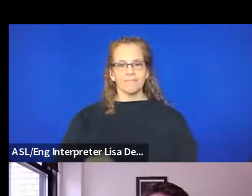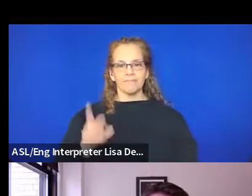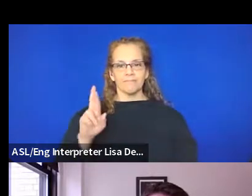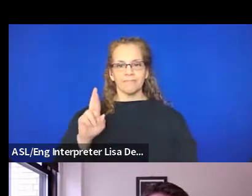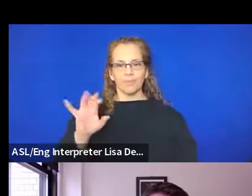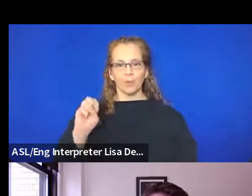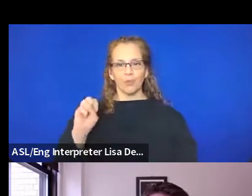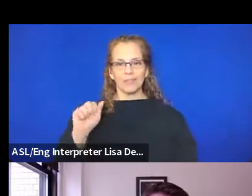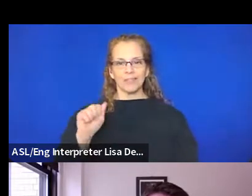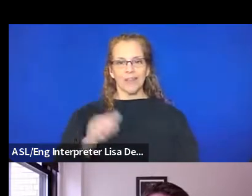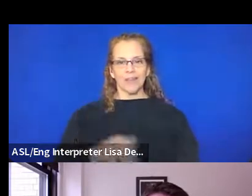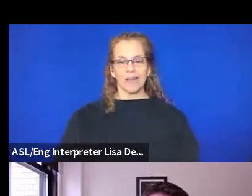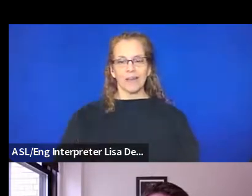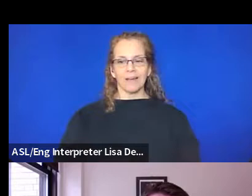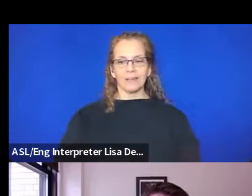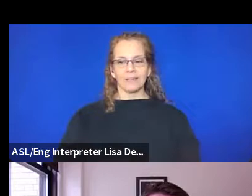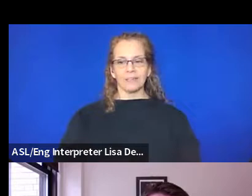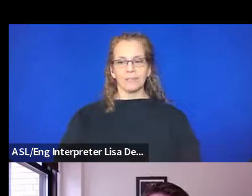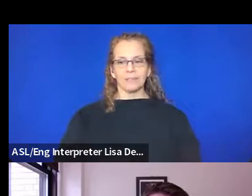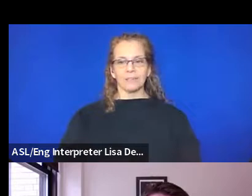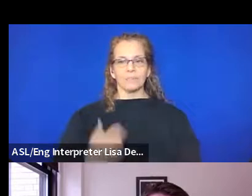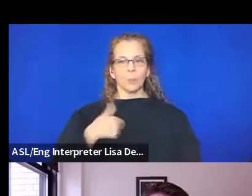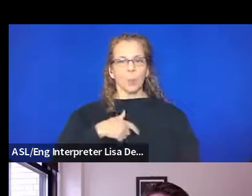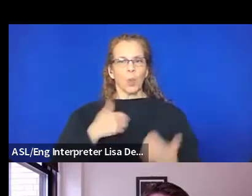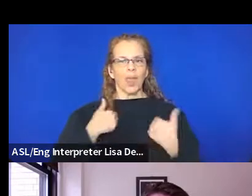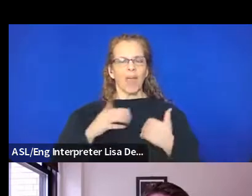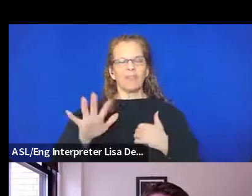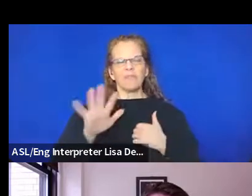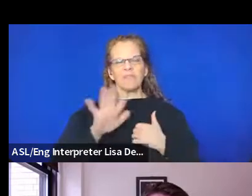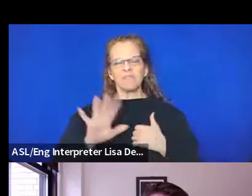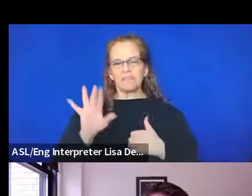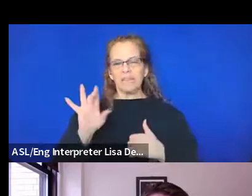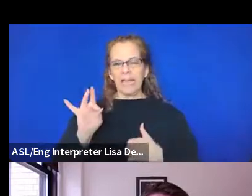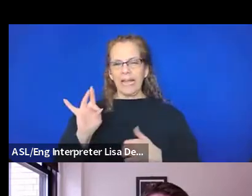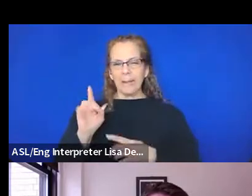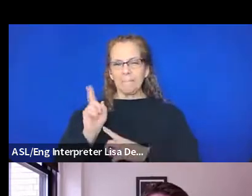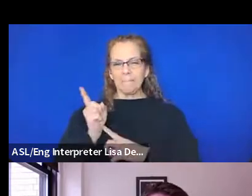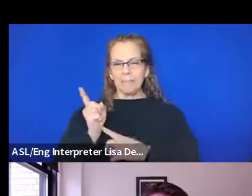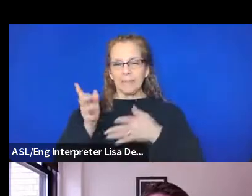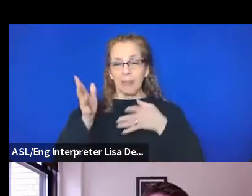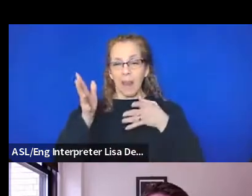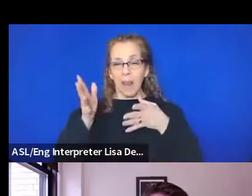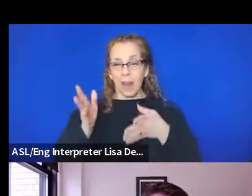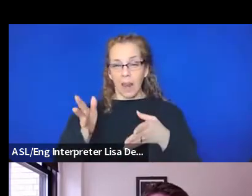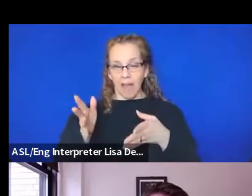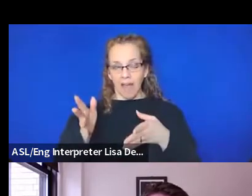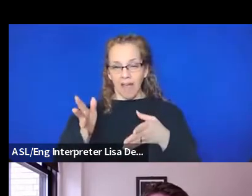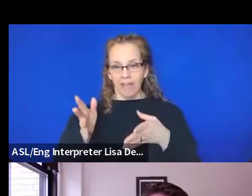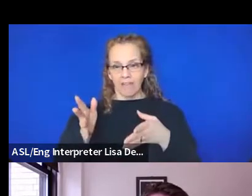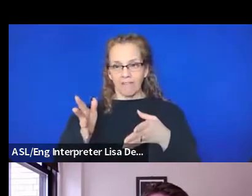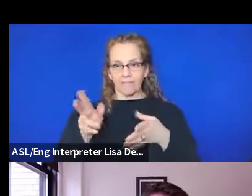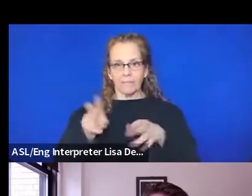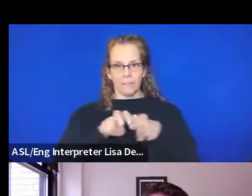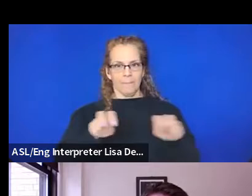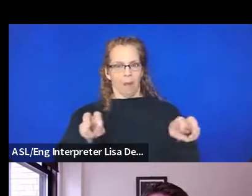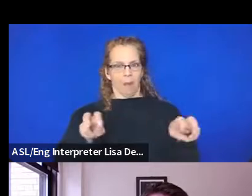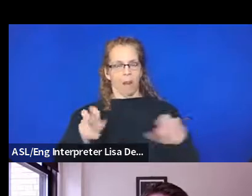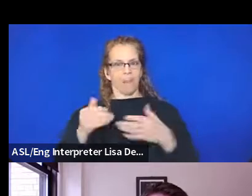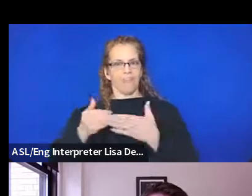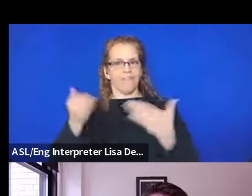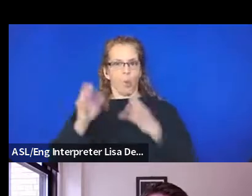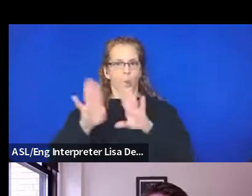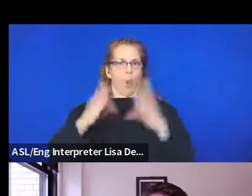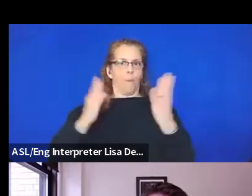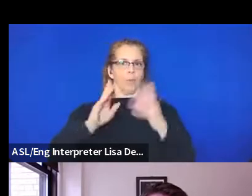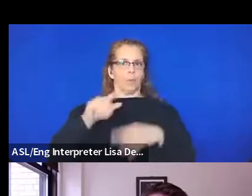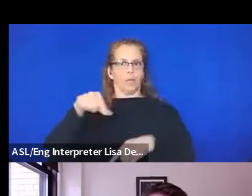So we have just 8 minutes or so left before I open this up to our